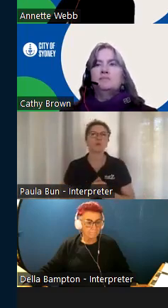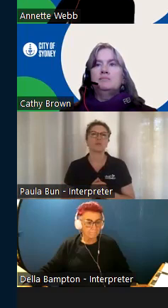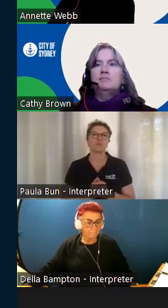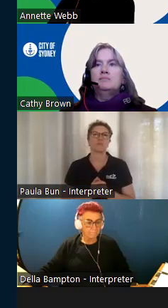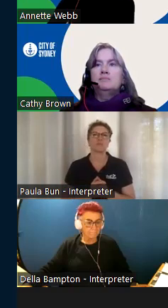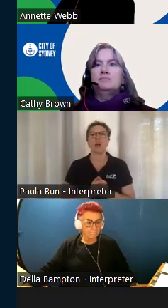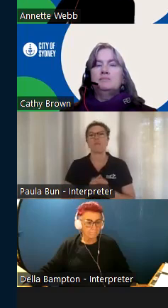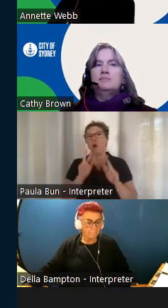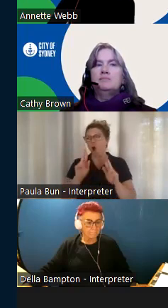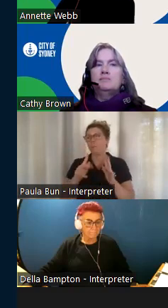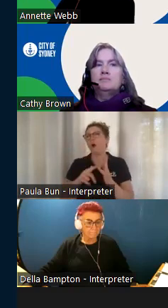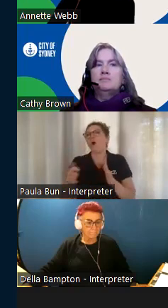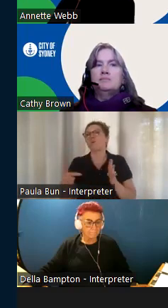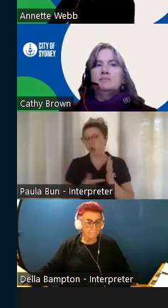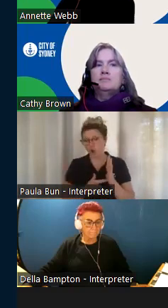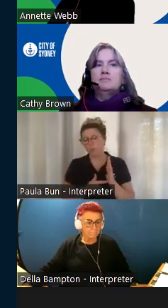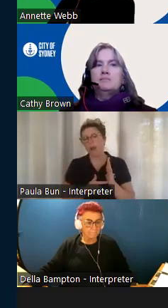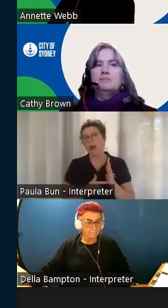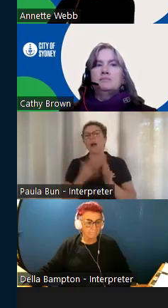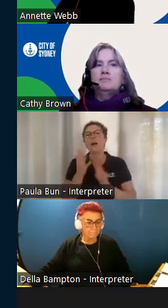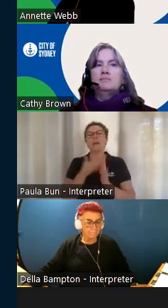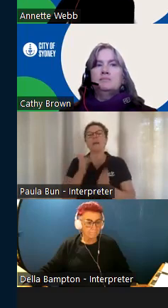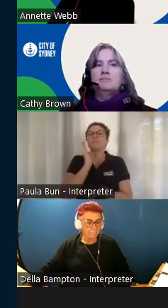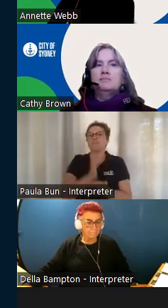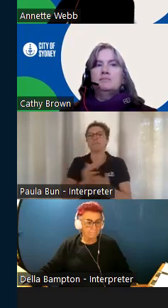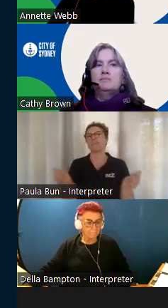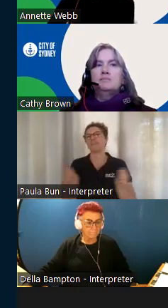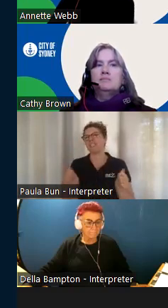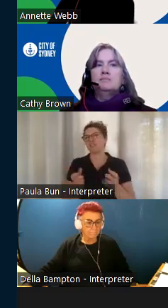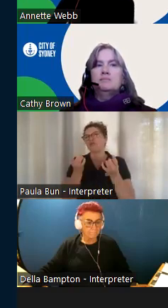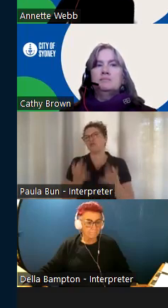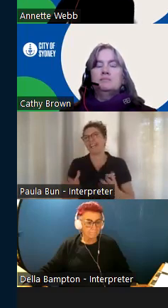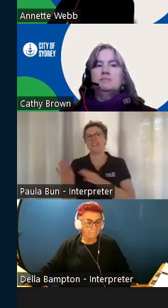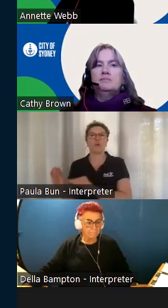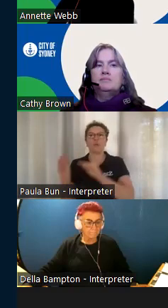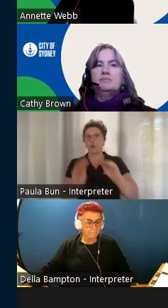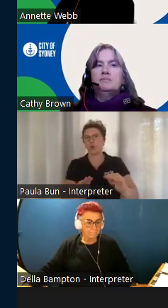that mid-October, we anticipate that that's when we'll be ready for a tenant to move in.